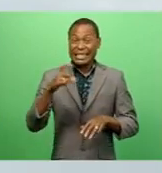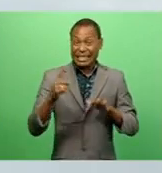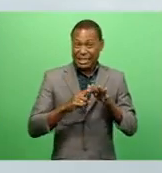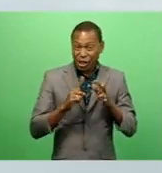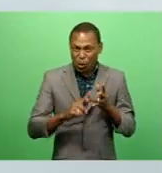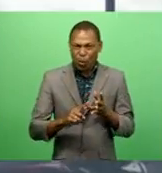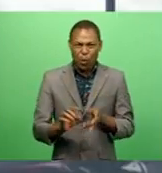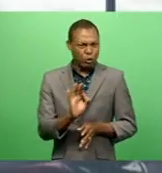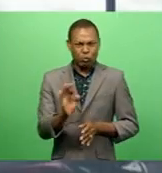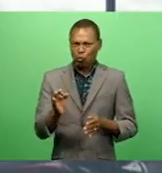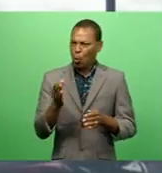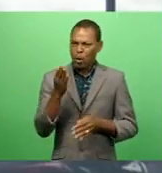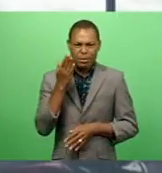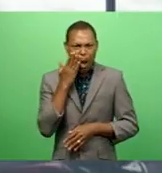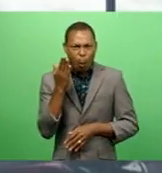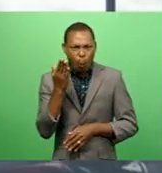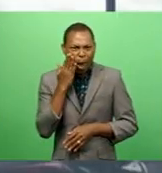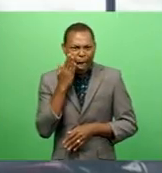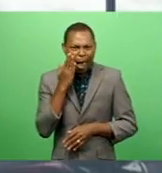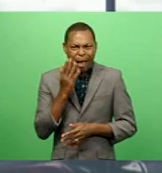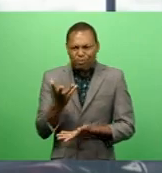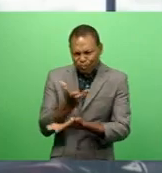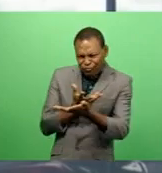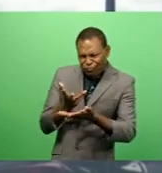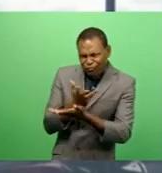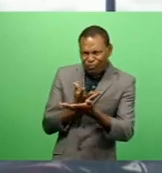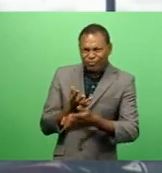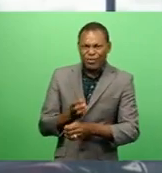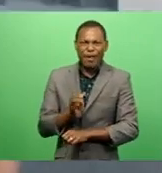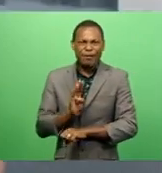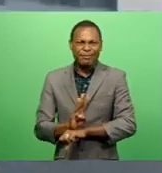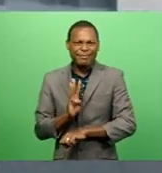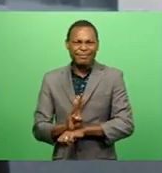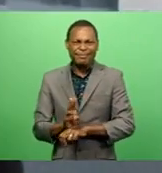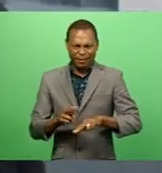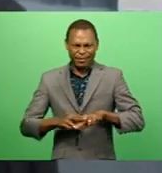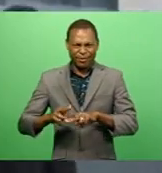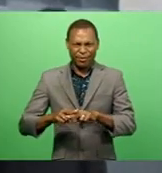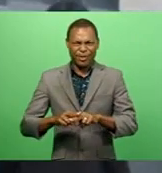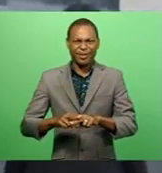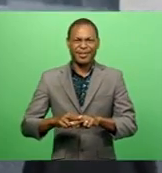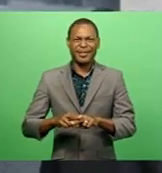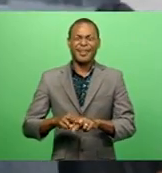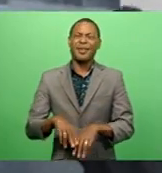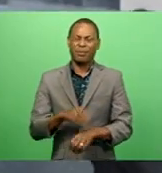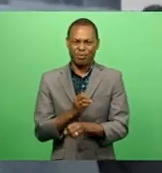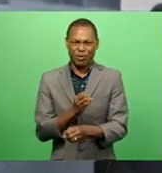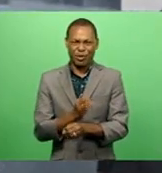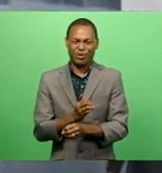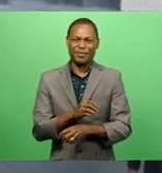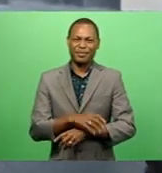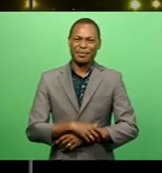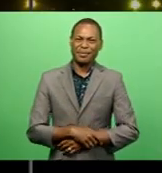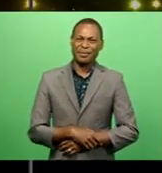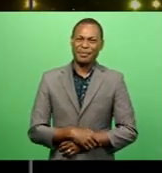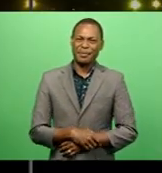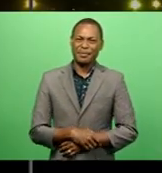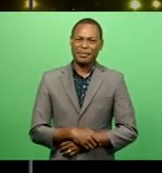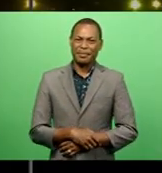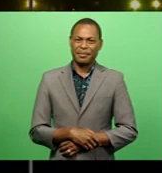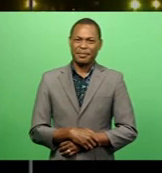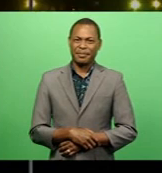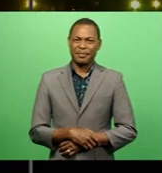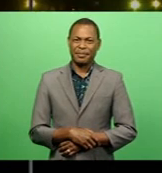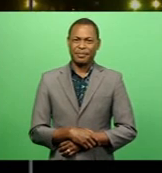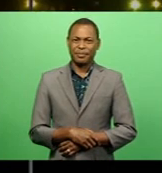aware of any such discussion regarding Westpac Bank's Fiji operations. Kritika Kumar, FBC News. There